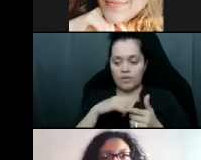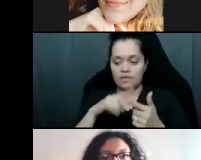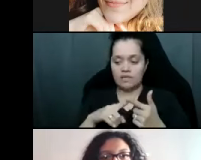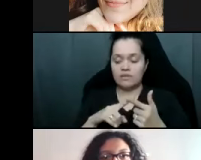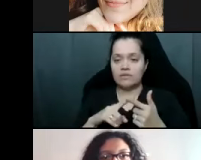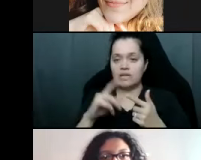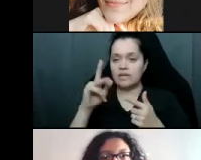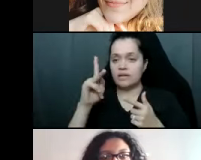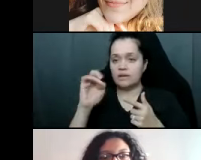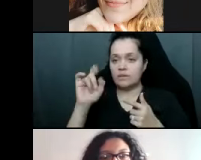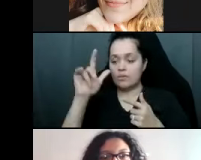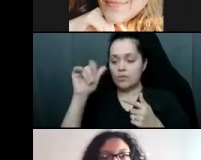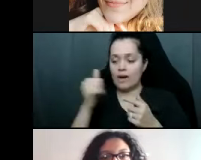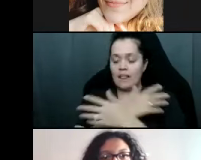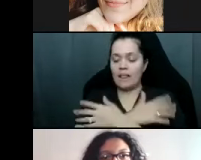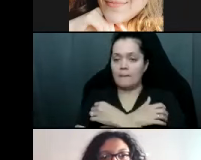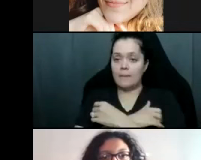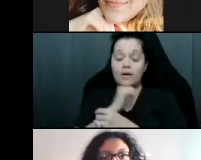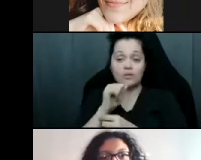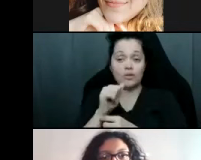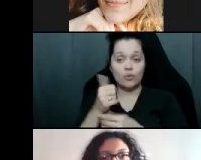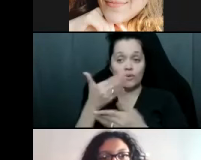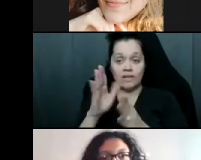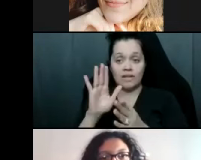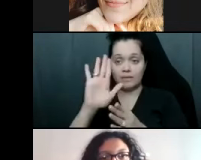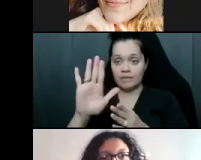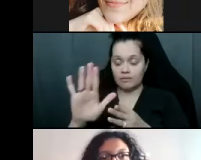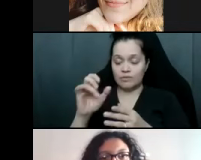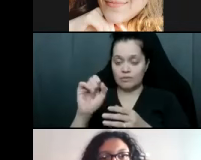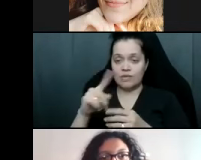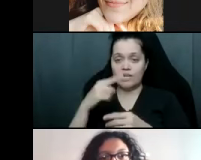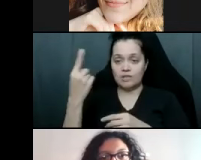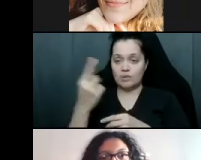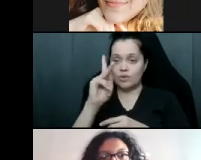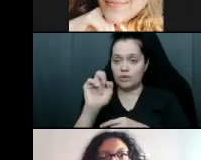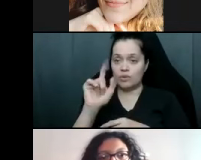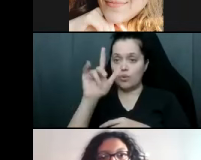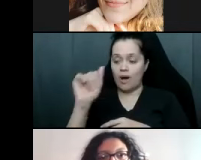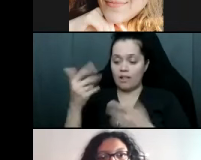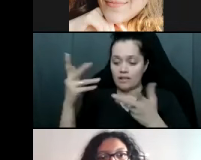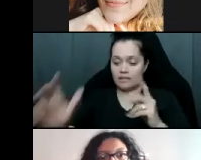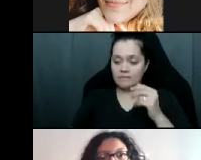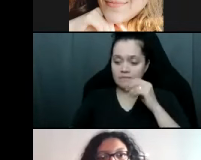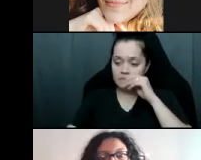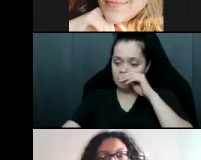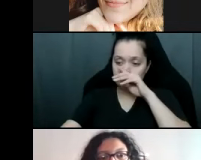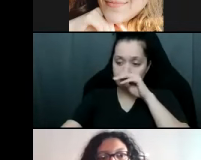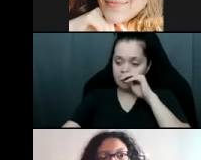bear. So don't let that be you. It's just the koala.